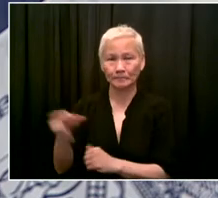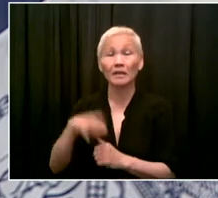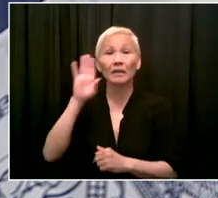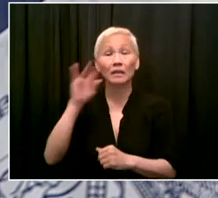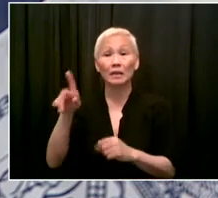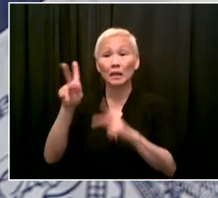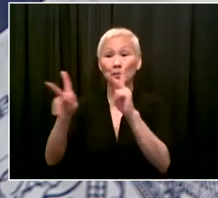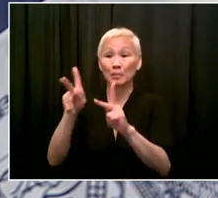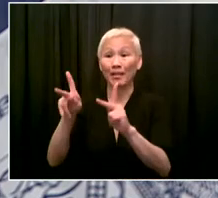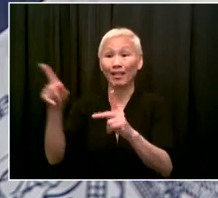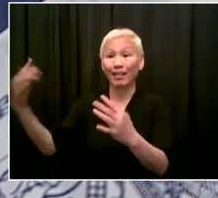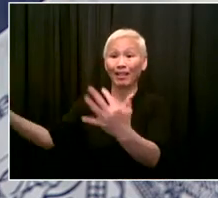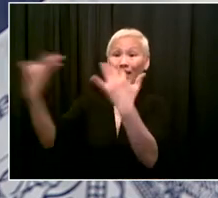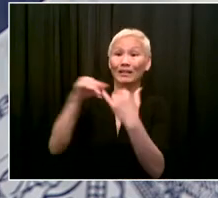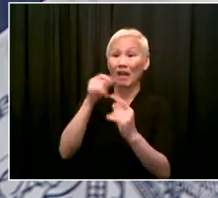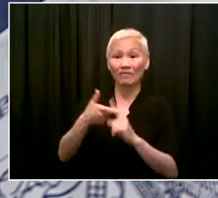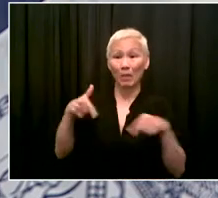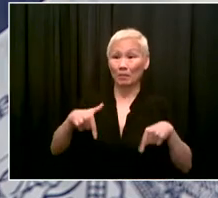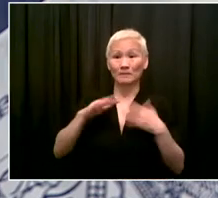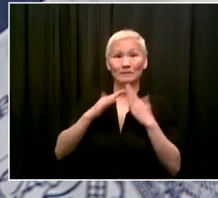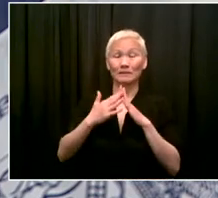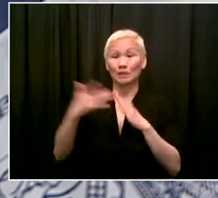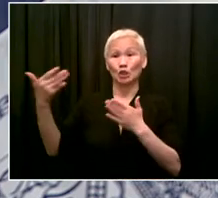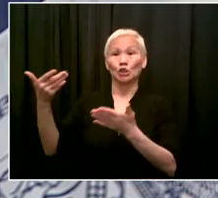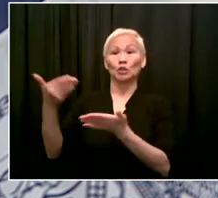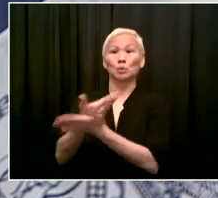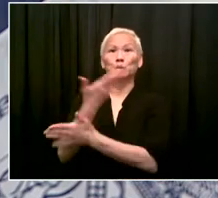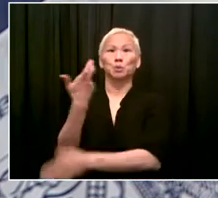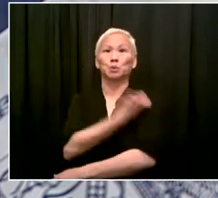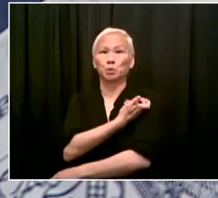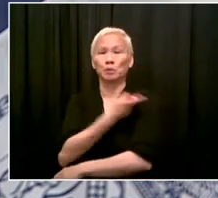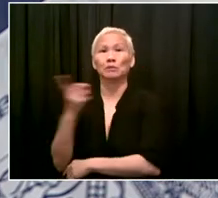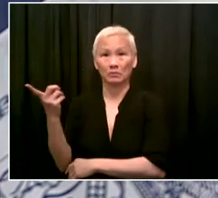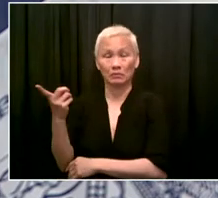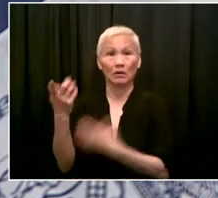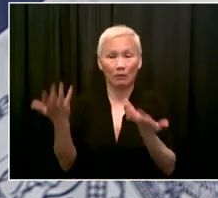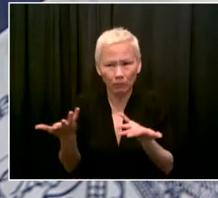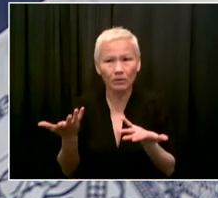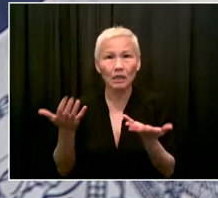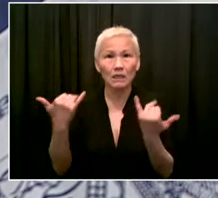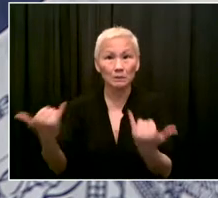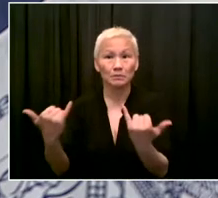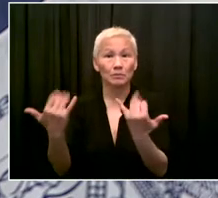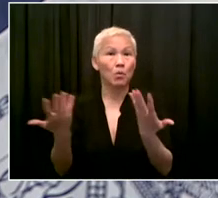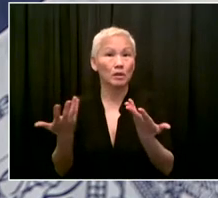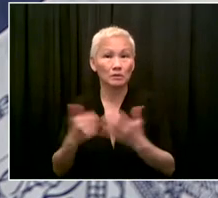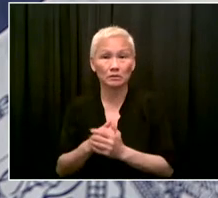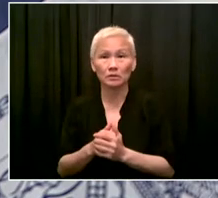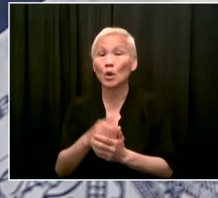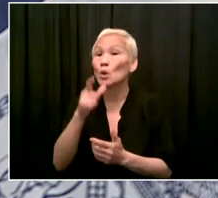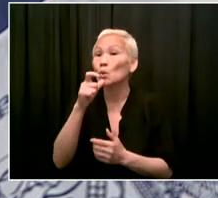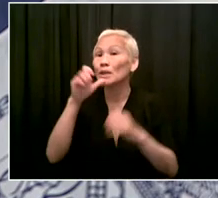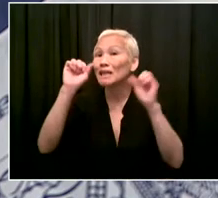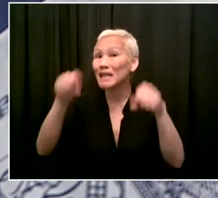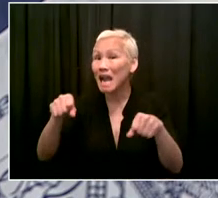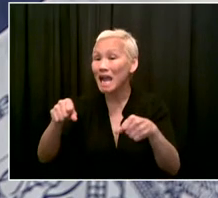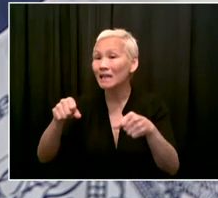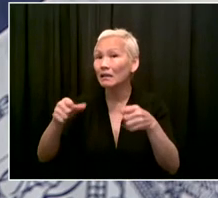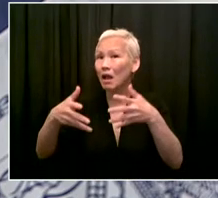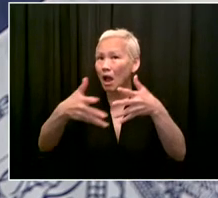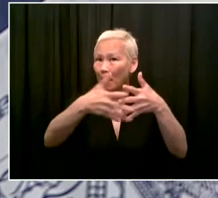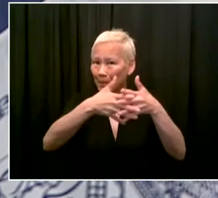you support expanding that to international tourists, or does that